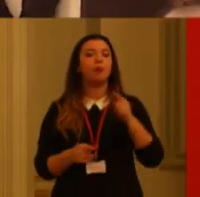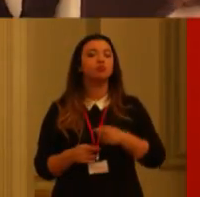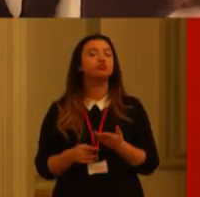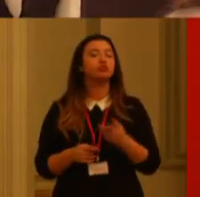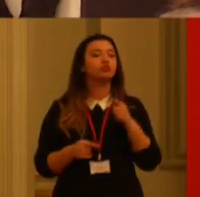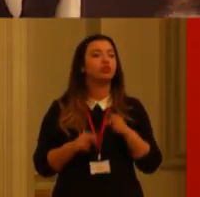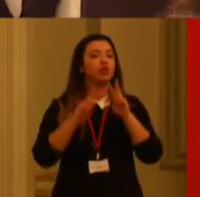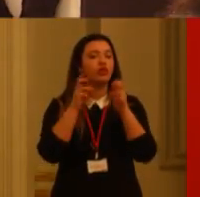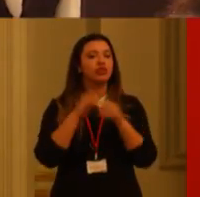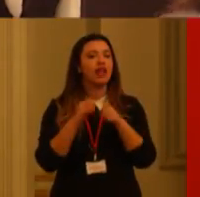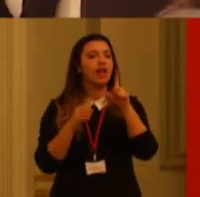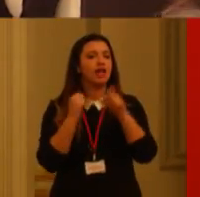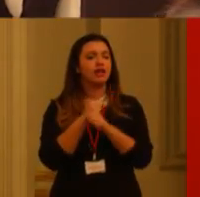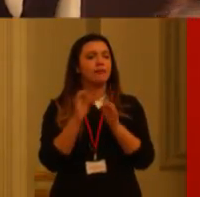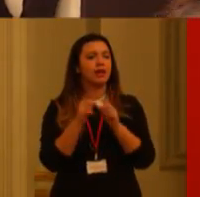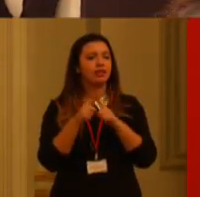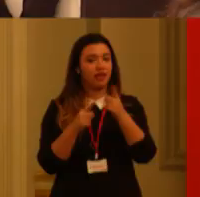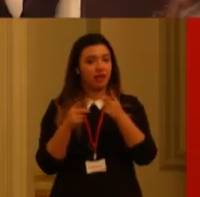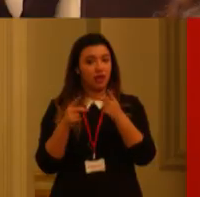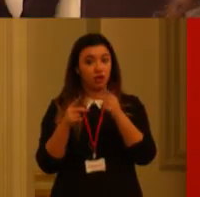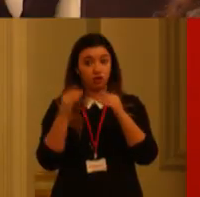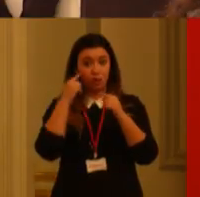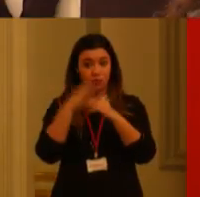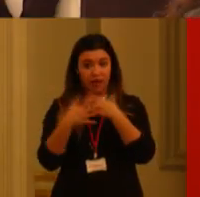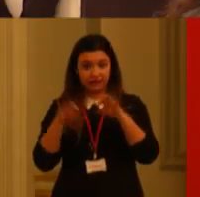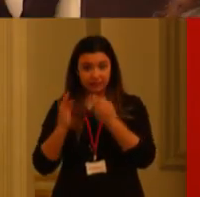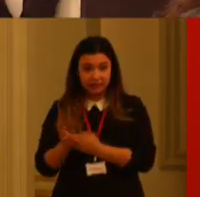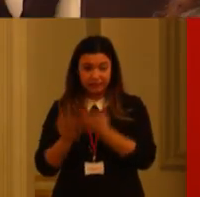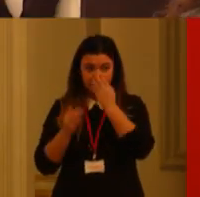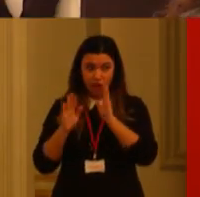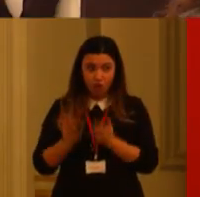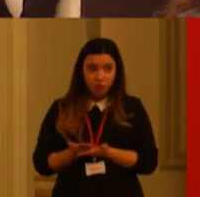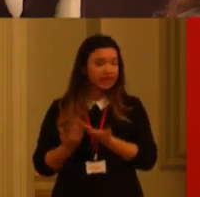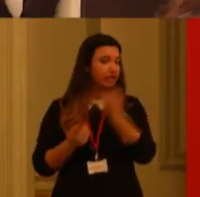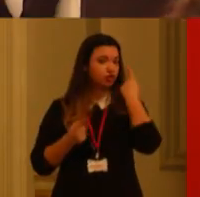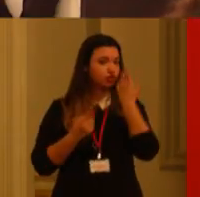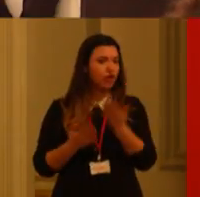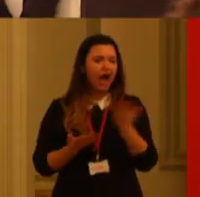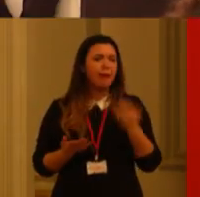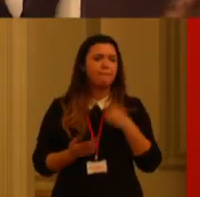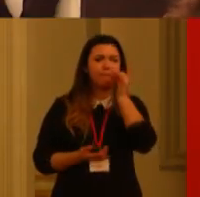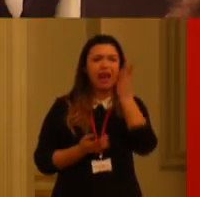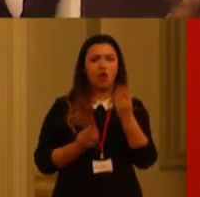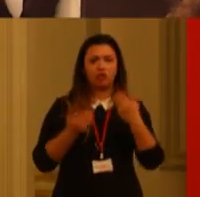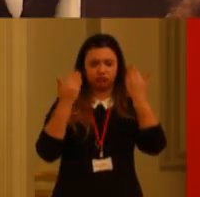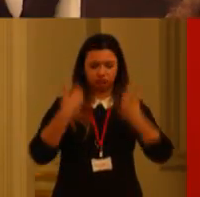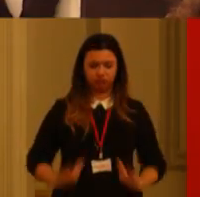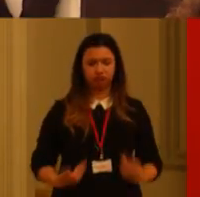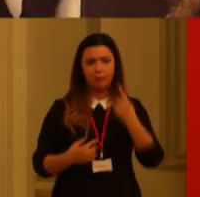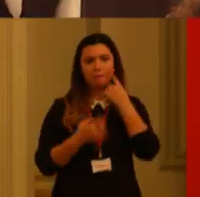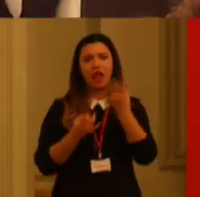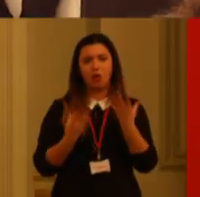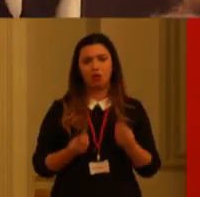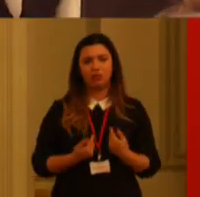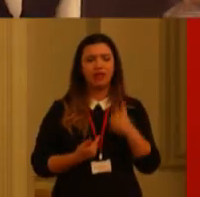the society. That's how the picture is drawn. So is the society open to LGBT? That we can't know. But we can say that we have become